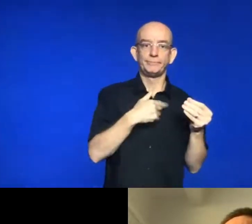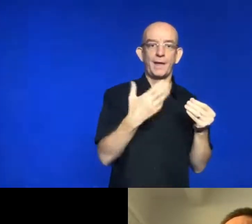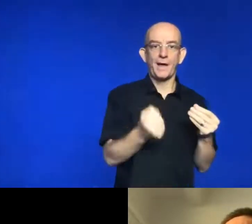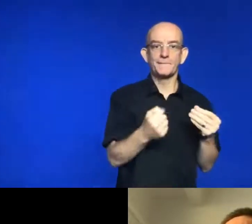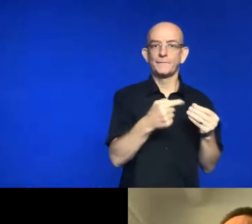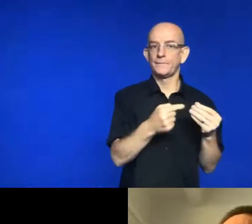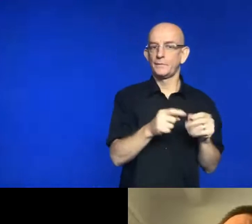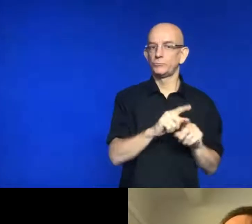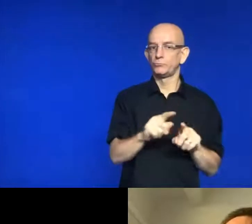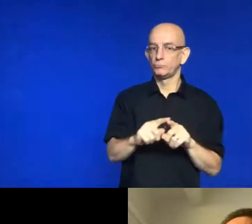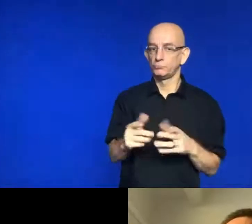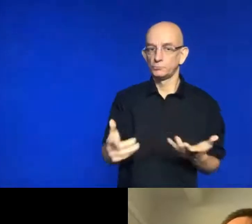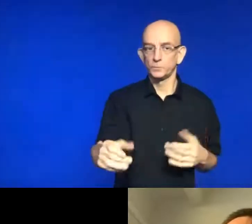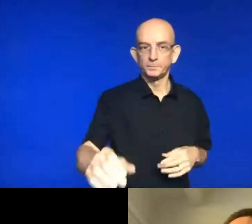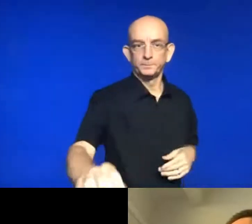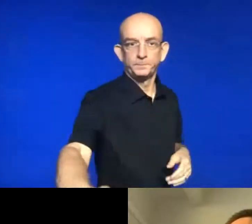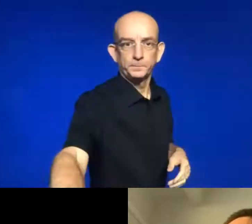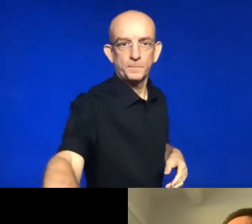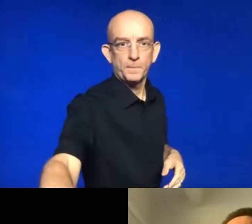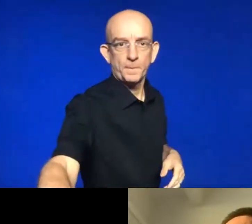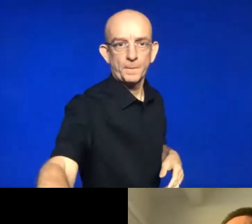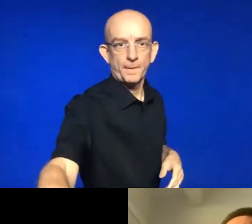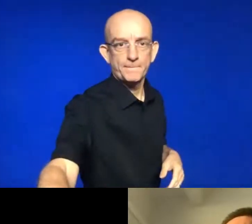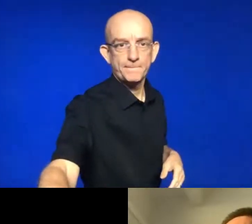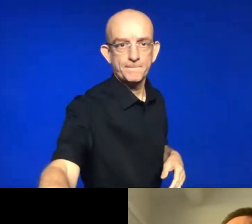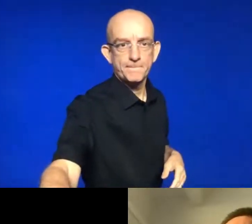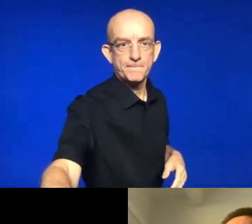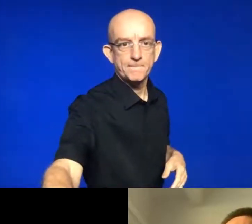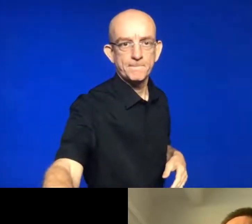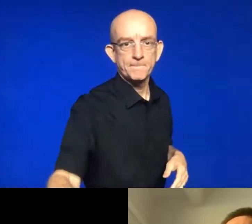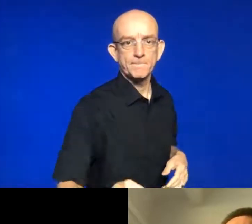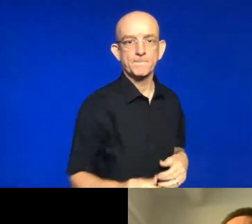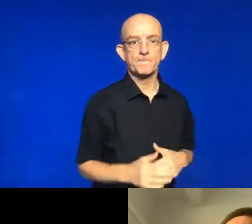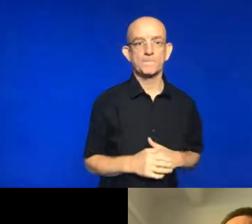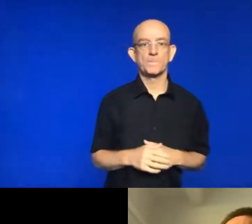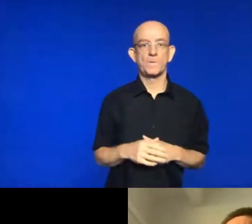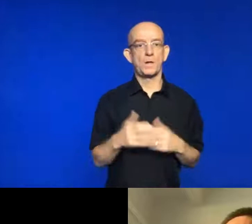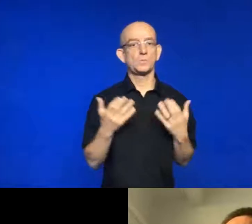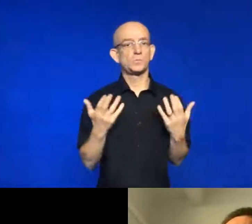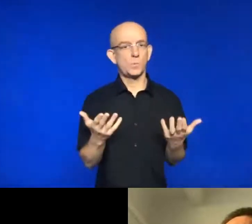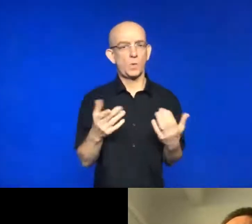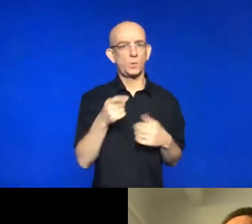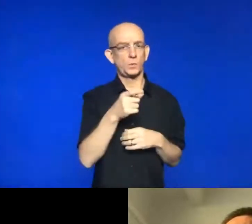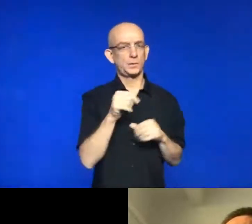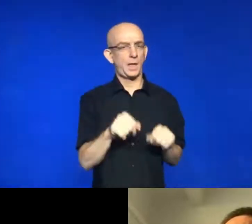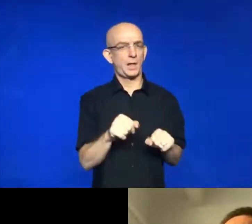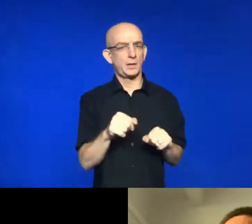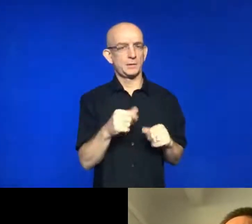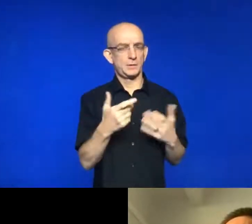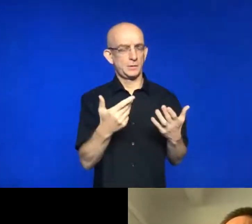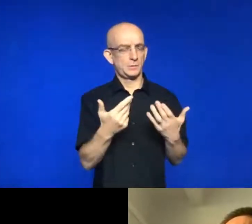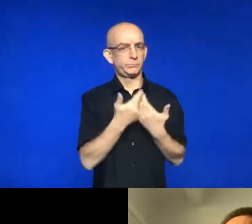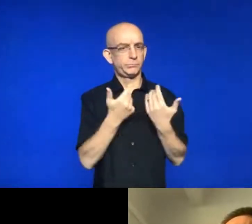that you explained about South Africa. What is your recommendation, or what is your view